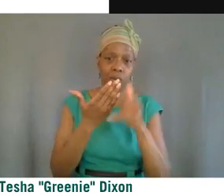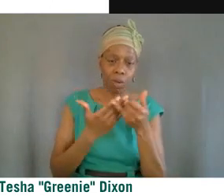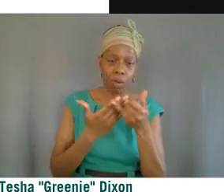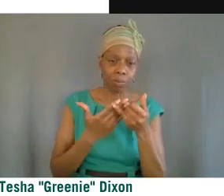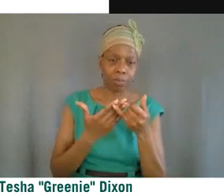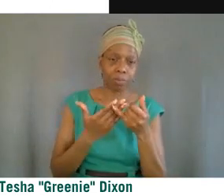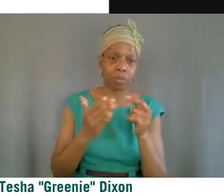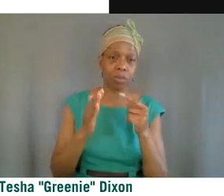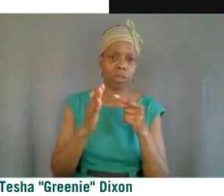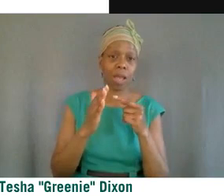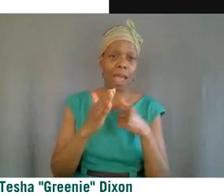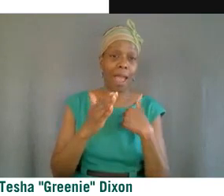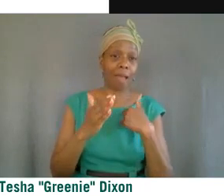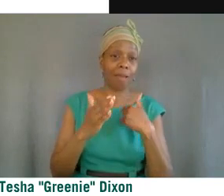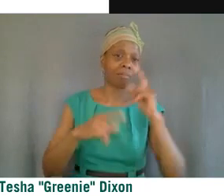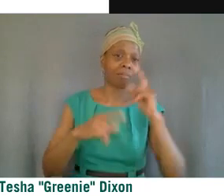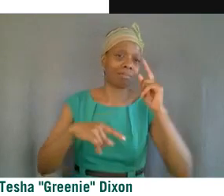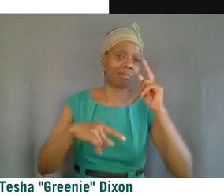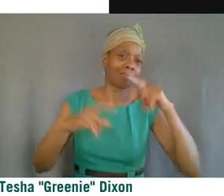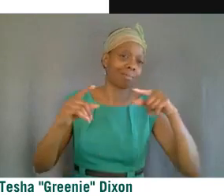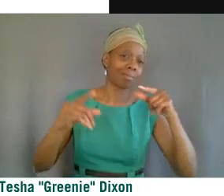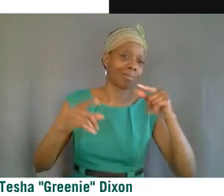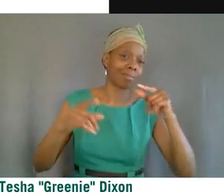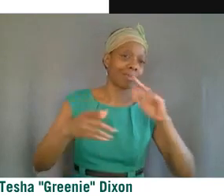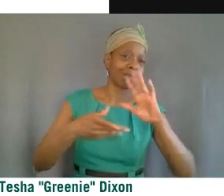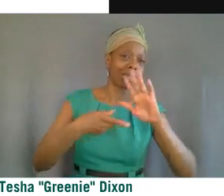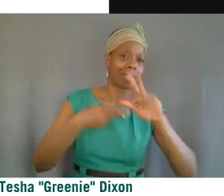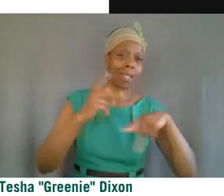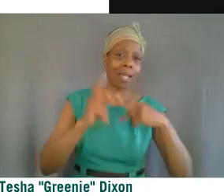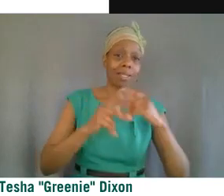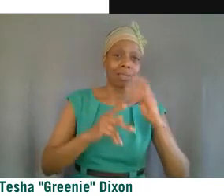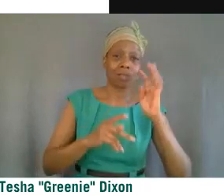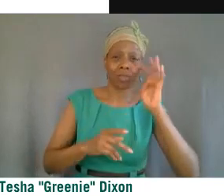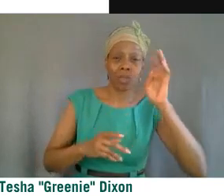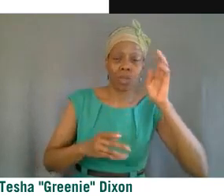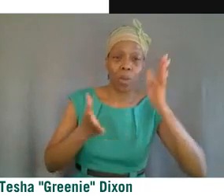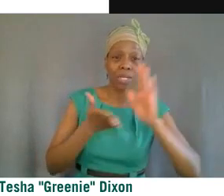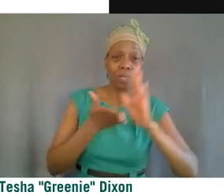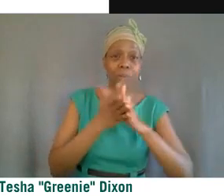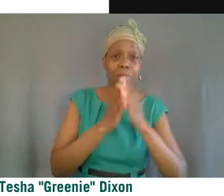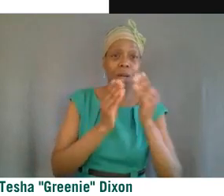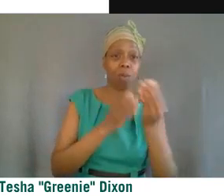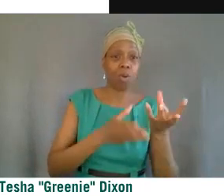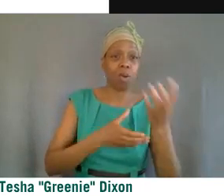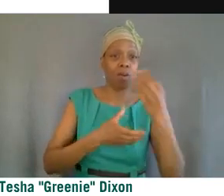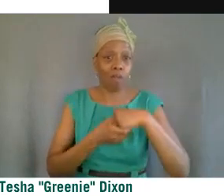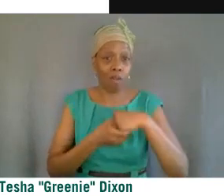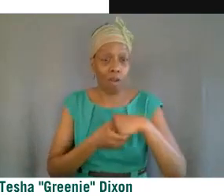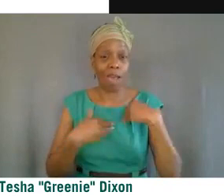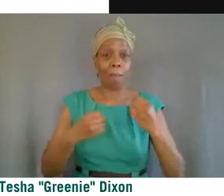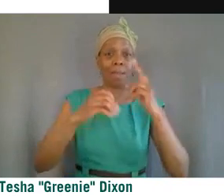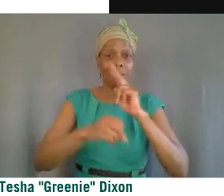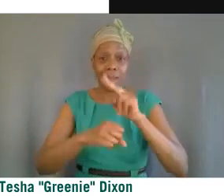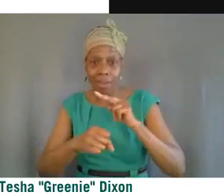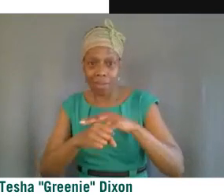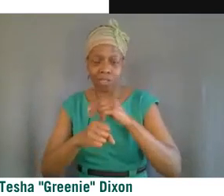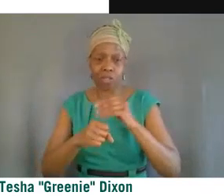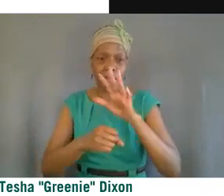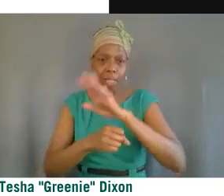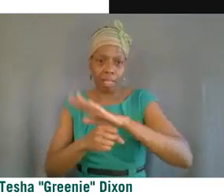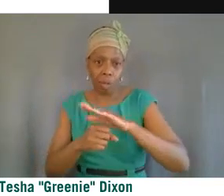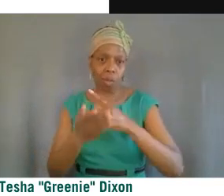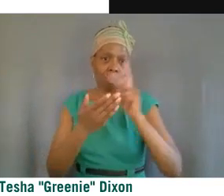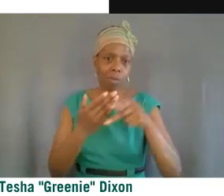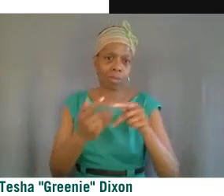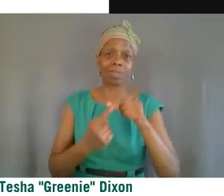of creative ways to get involved. There are many national and local programs specifically designed around